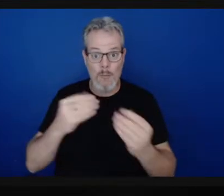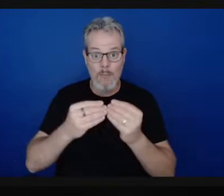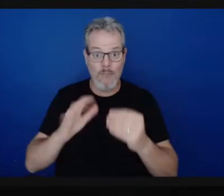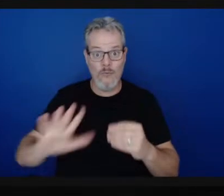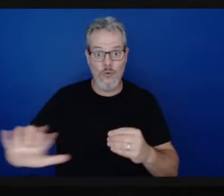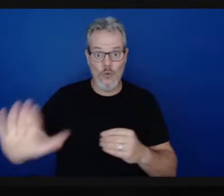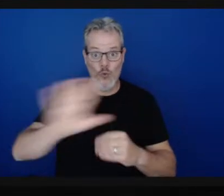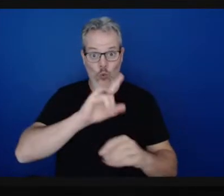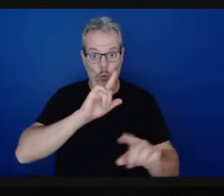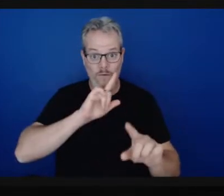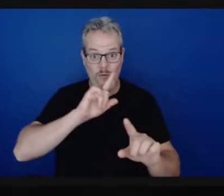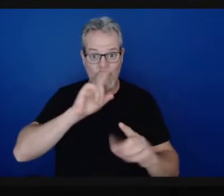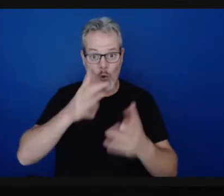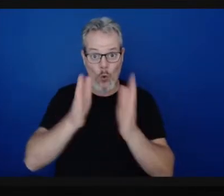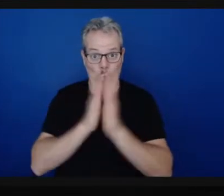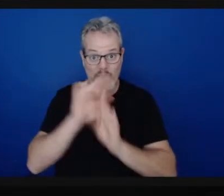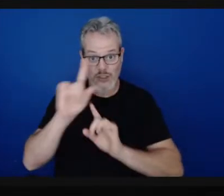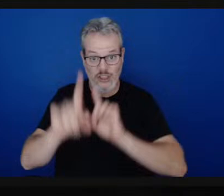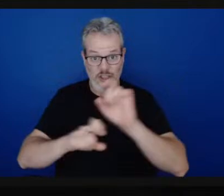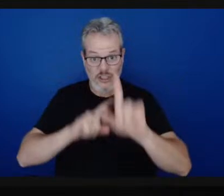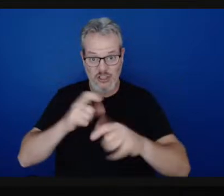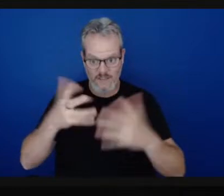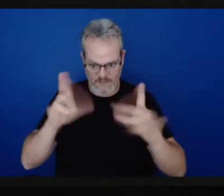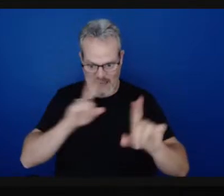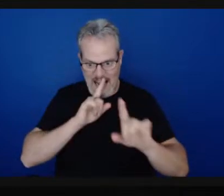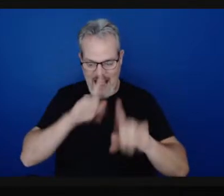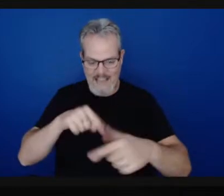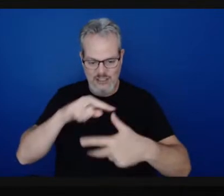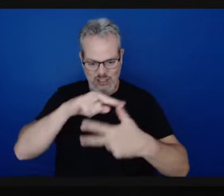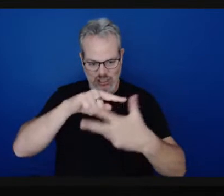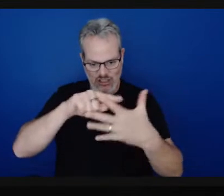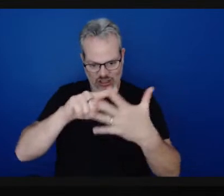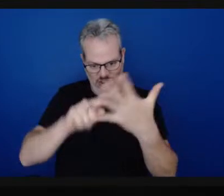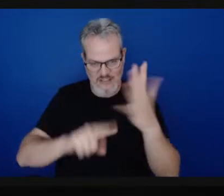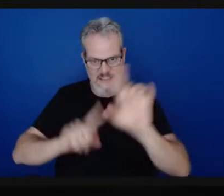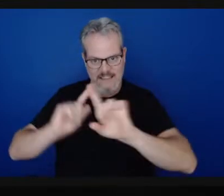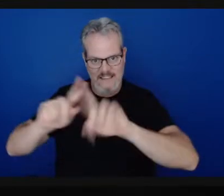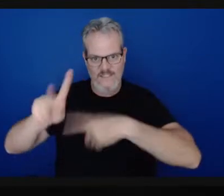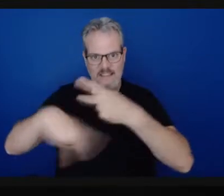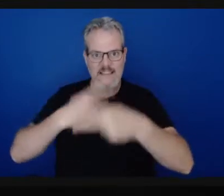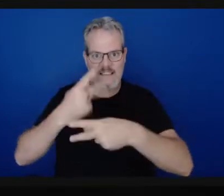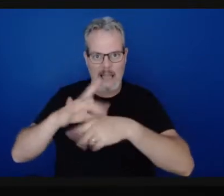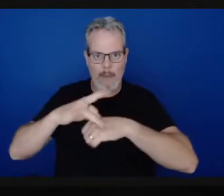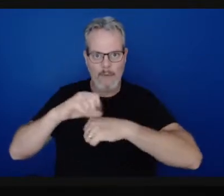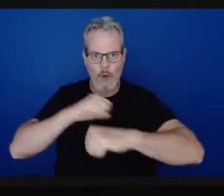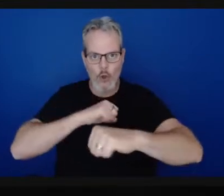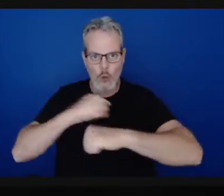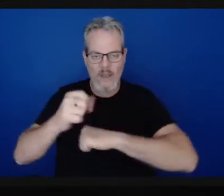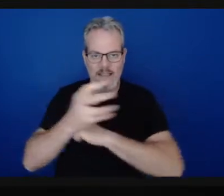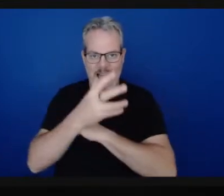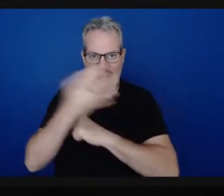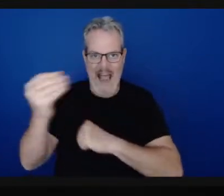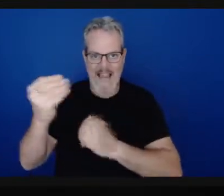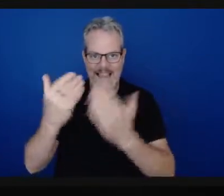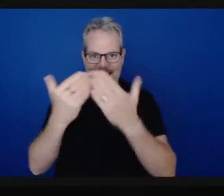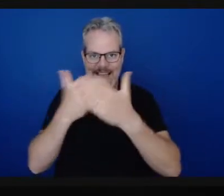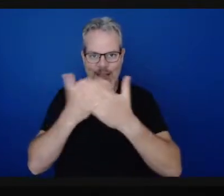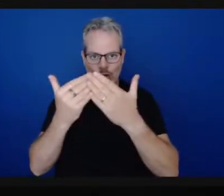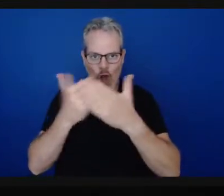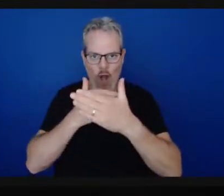Volcanic earthquakes, the flexure earthquakes, and the tectonic earthquakes south